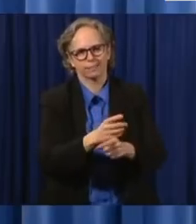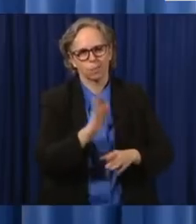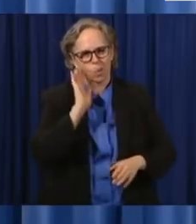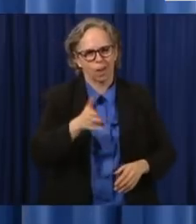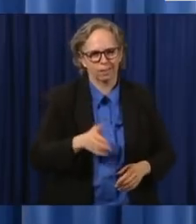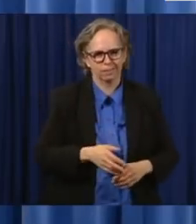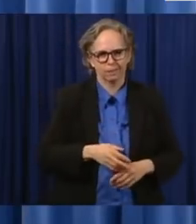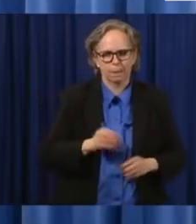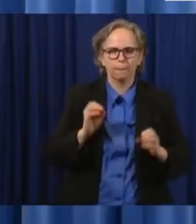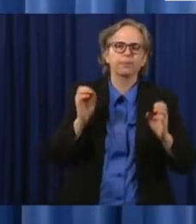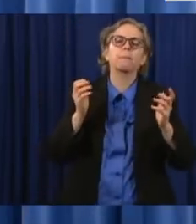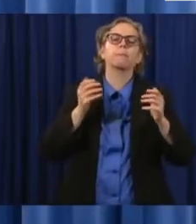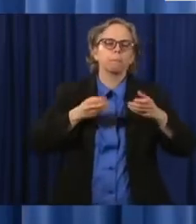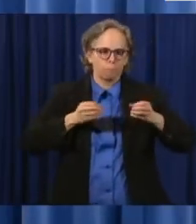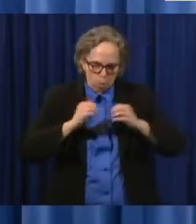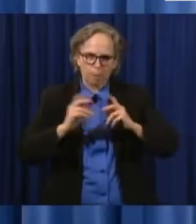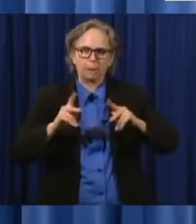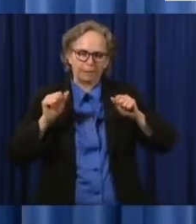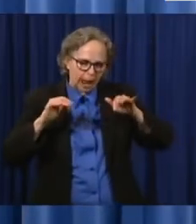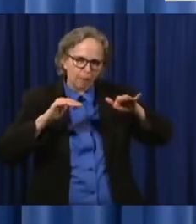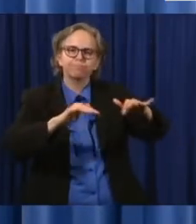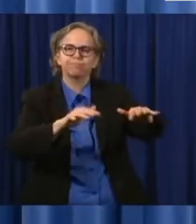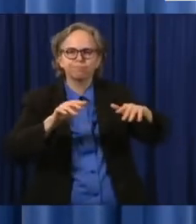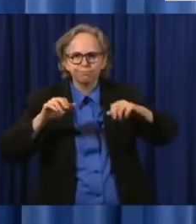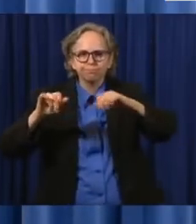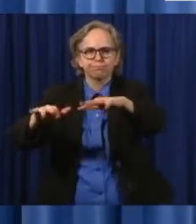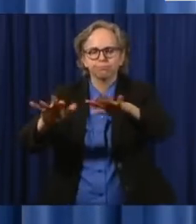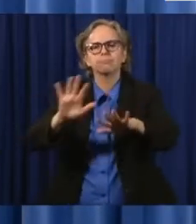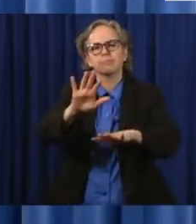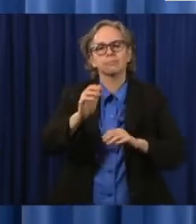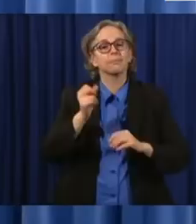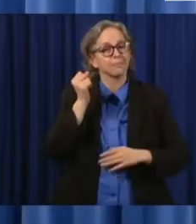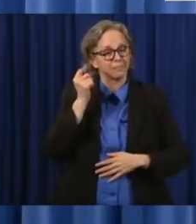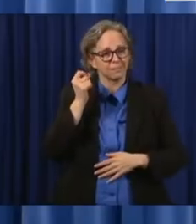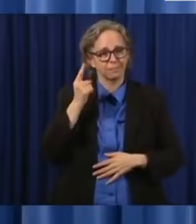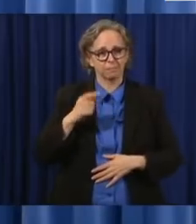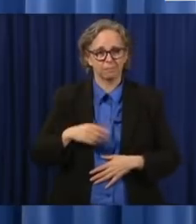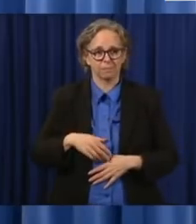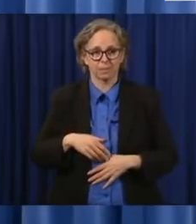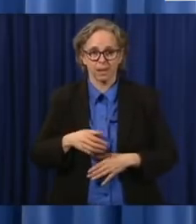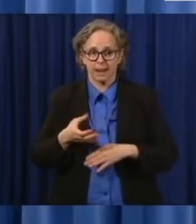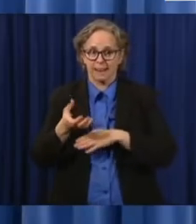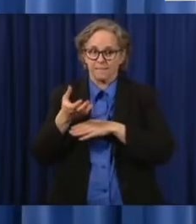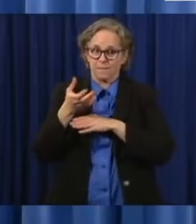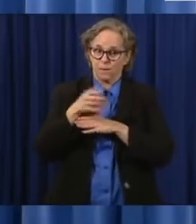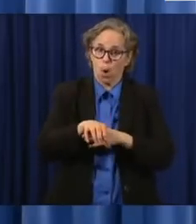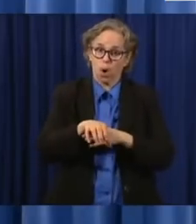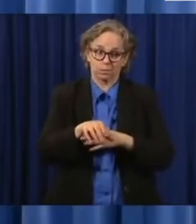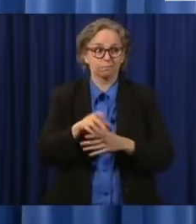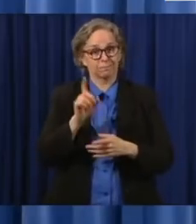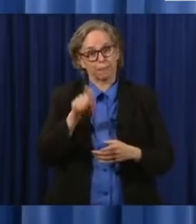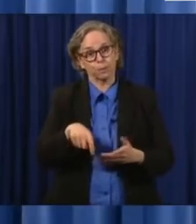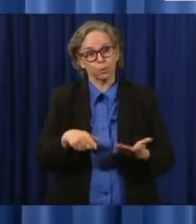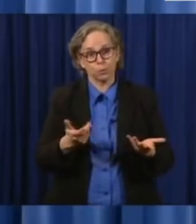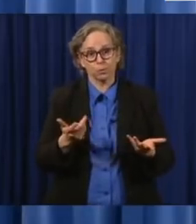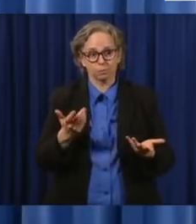Monday. Now, is there going to be enforcement? Well, sure, there's going to be enforcement. There's always enforcement. I